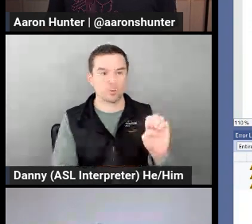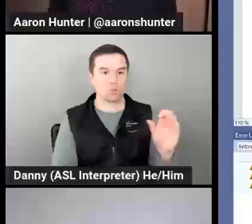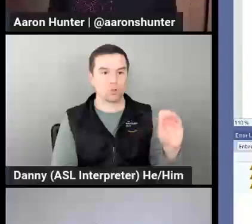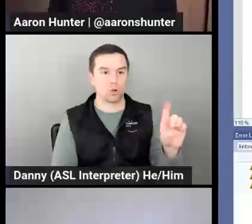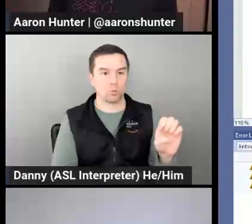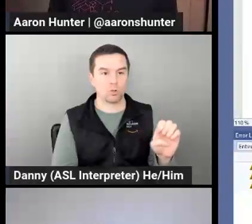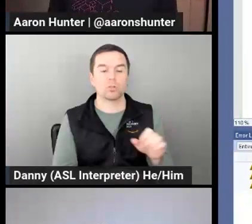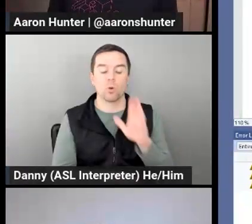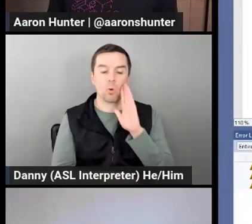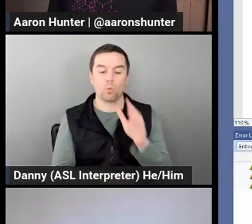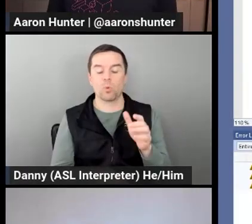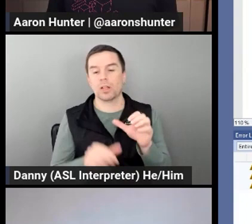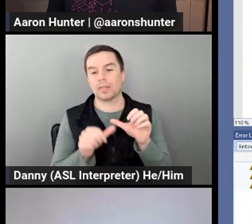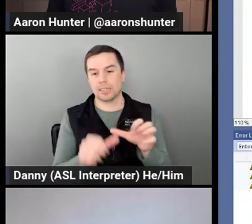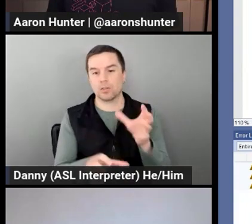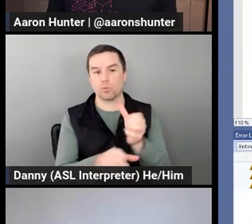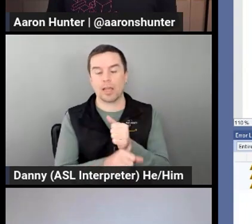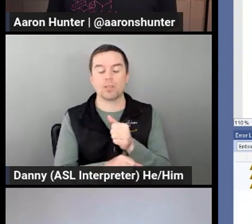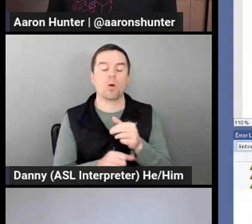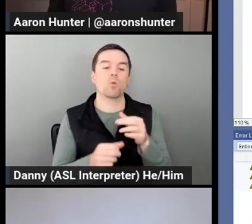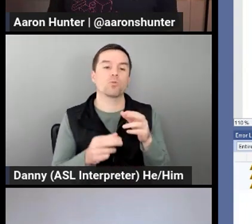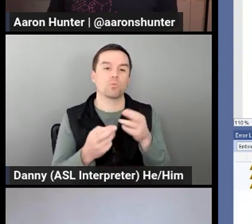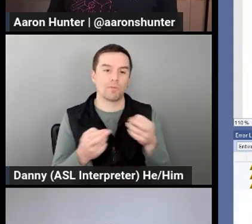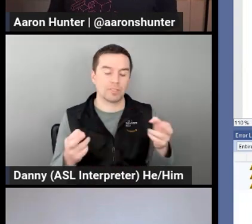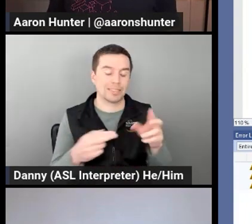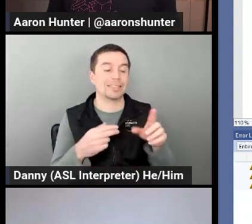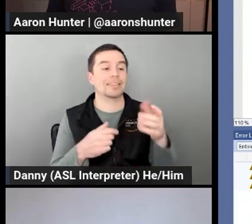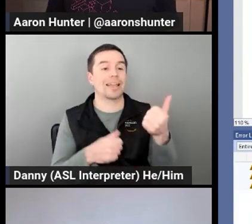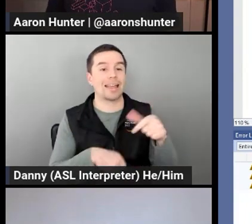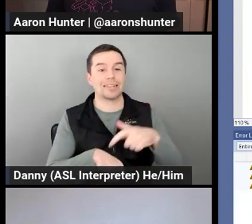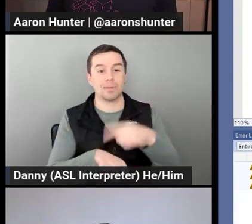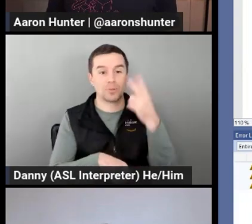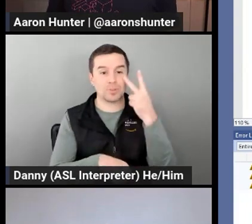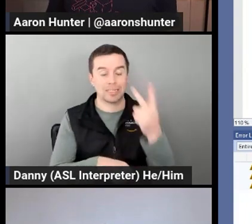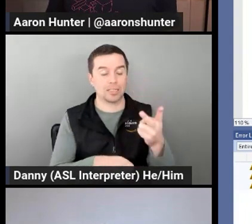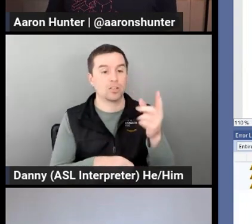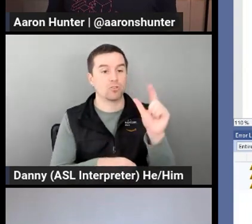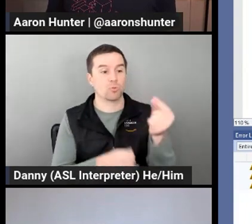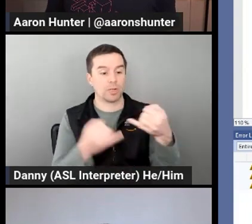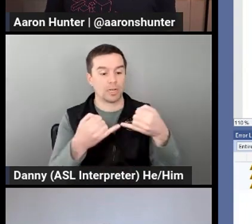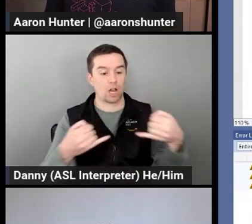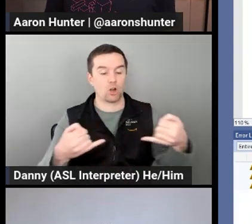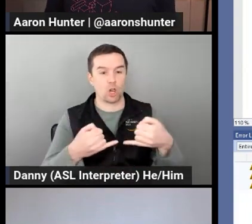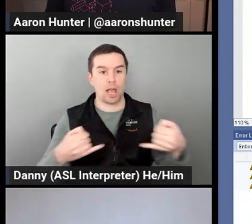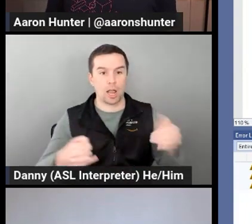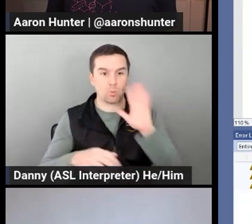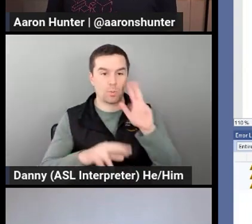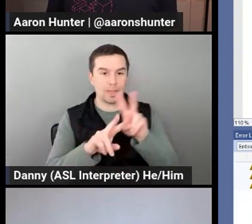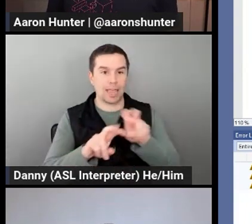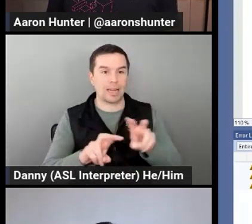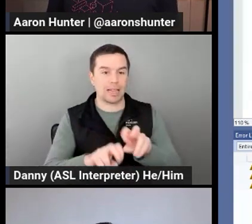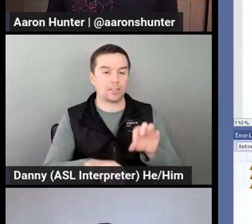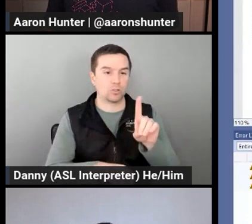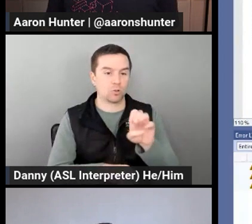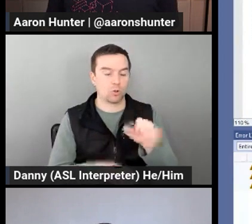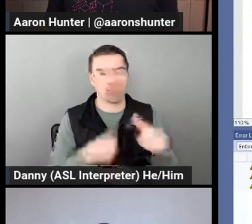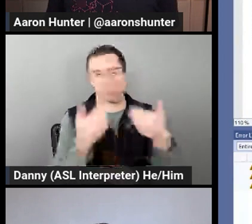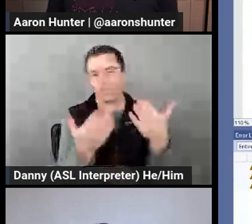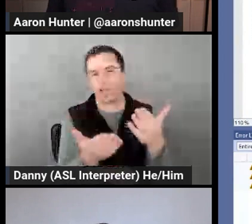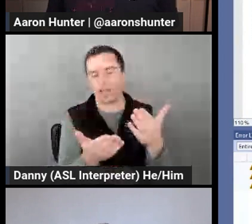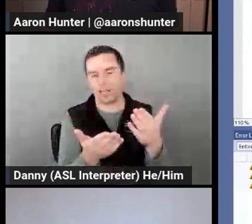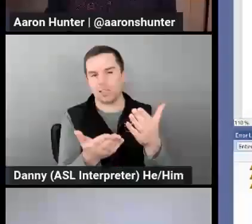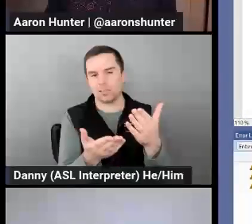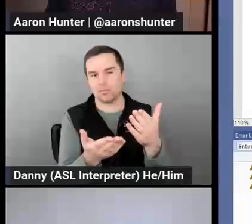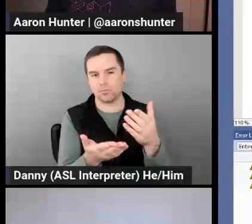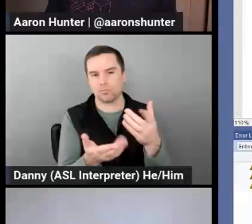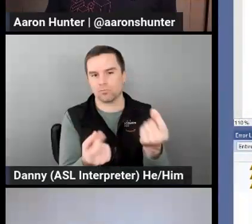continue to get those reference. Wherever you see the green underlines is really where it is analyzing your code, giving you recommendations if it has some. Okay.